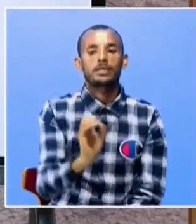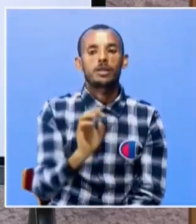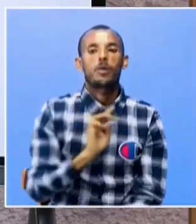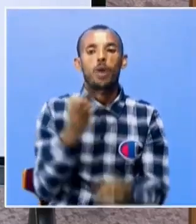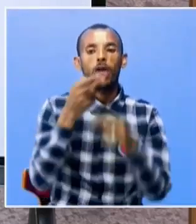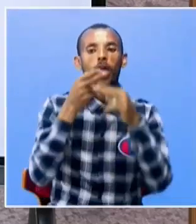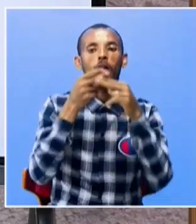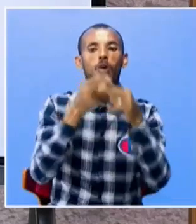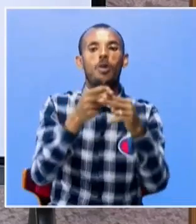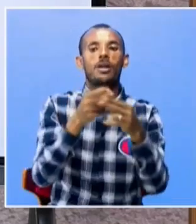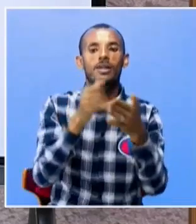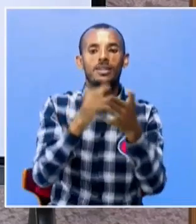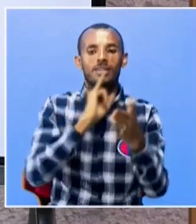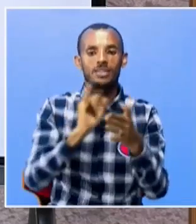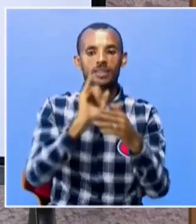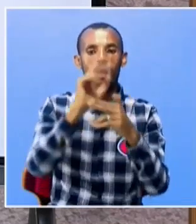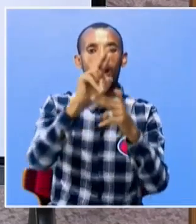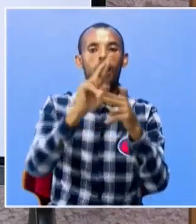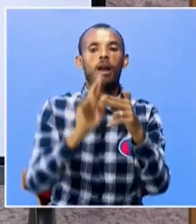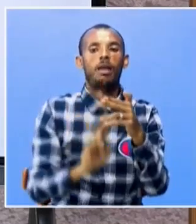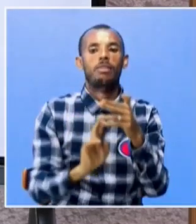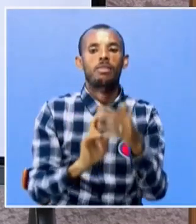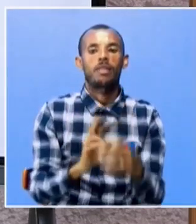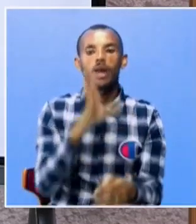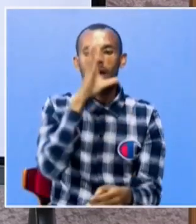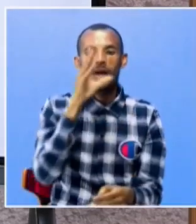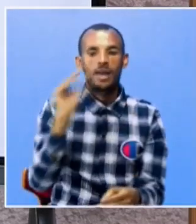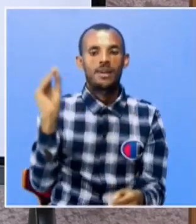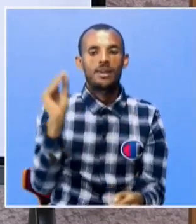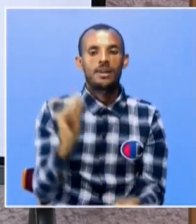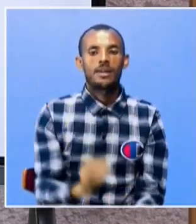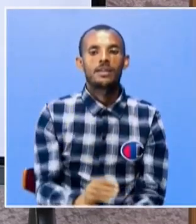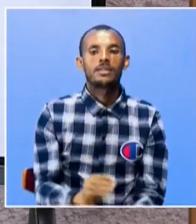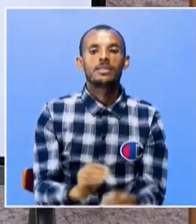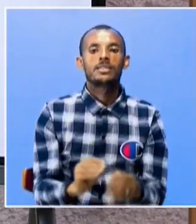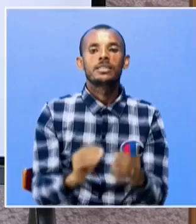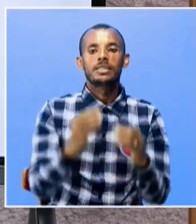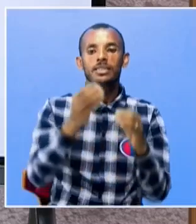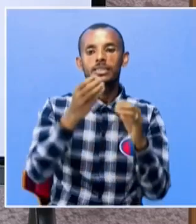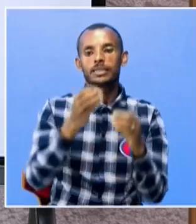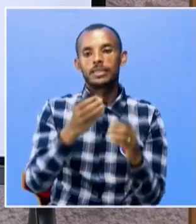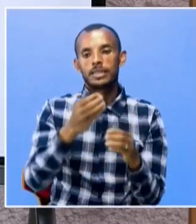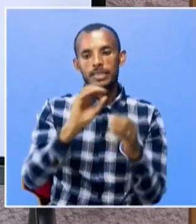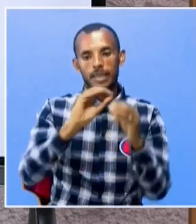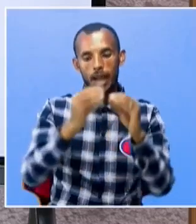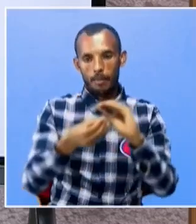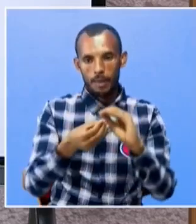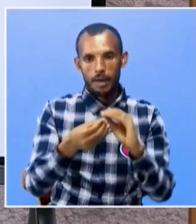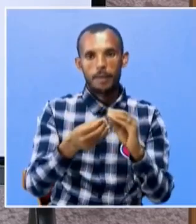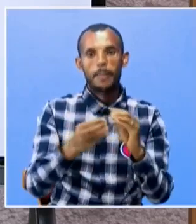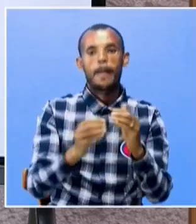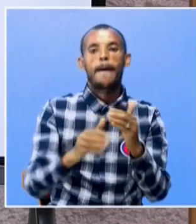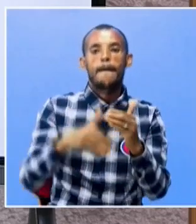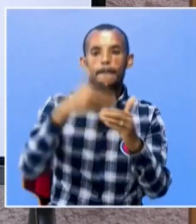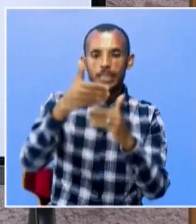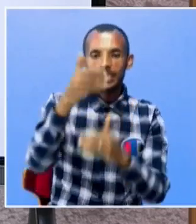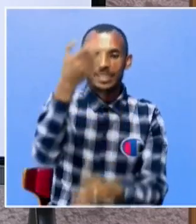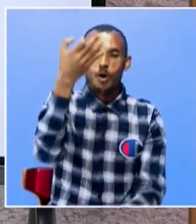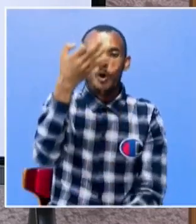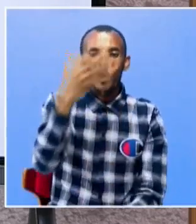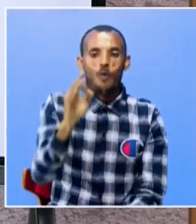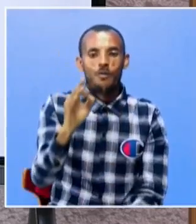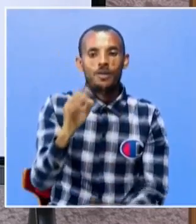it rate, and the number which is preceded by of is the